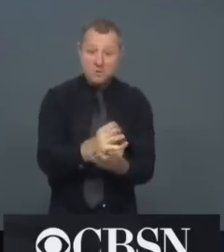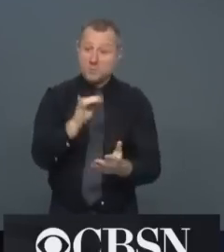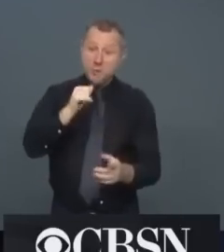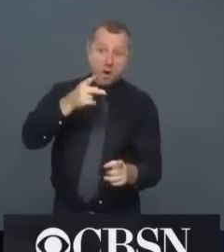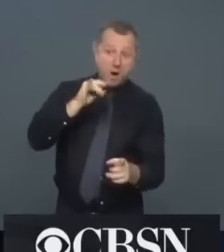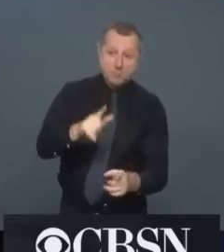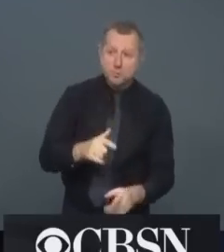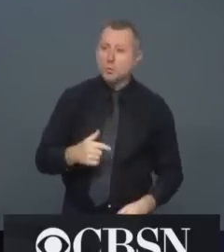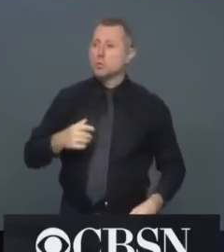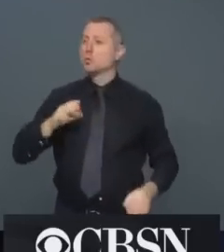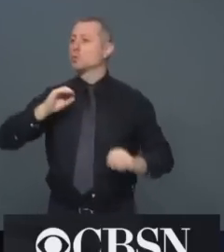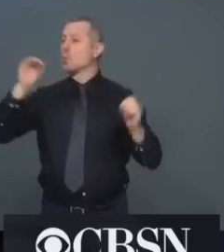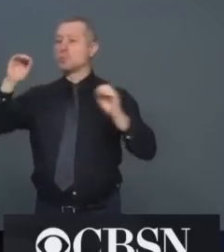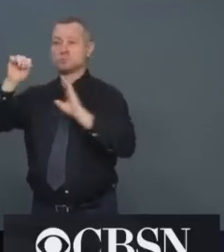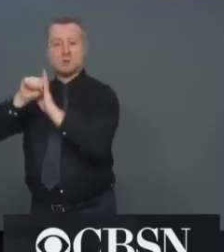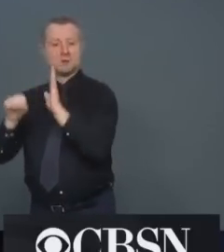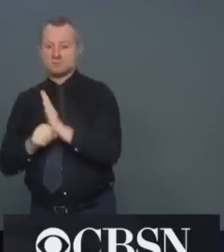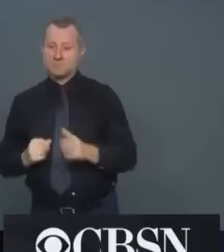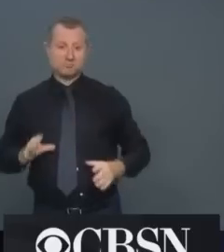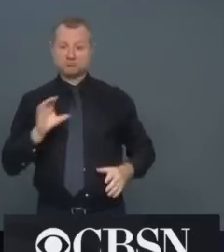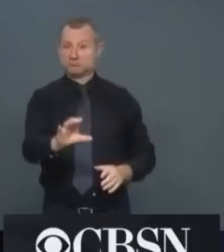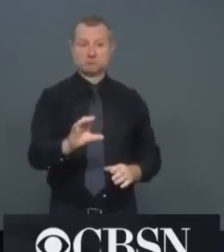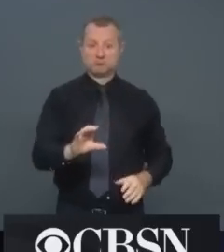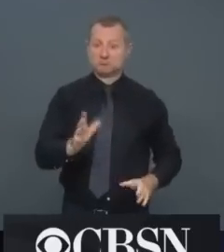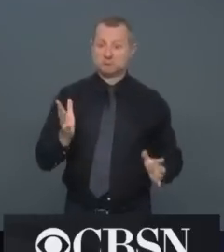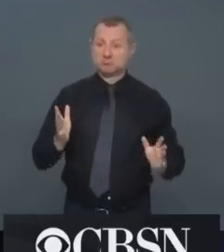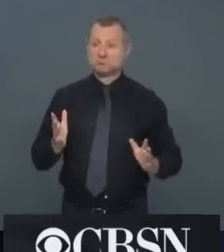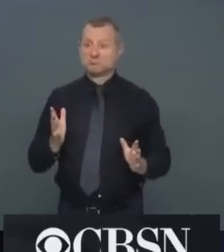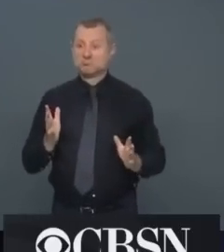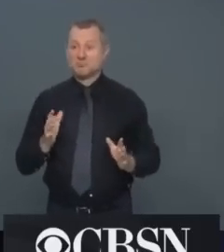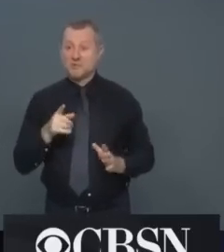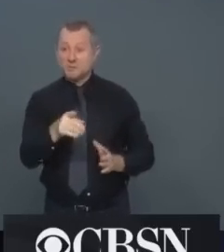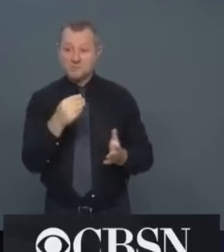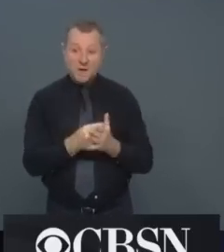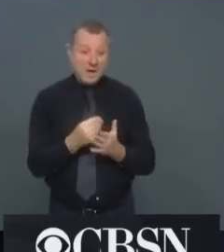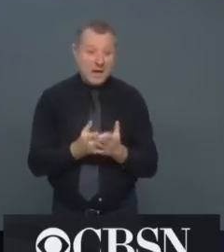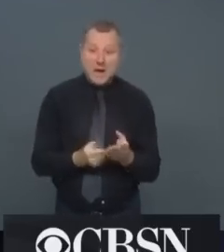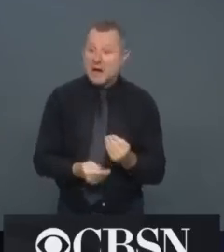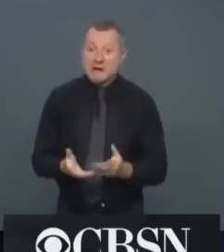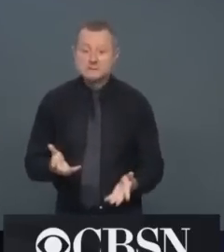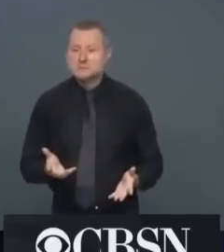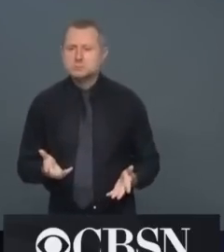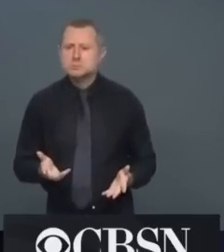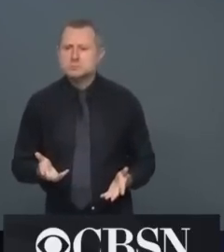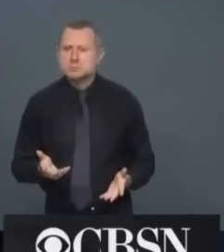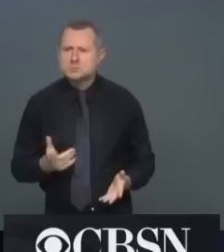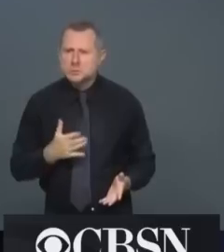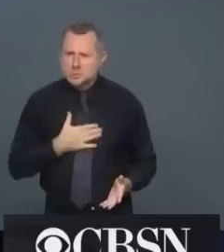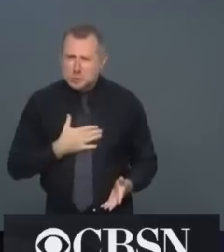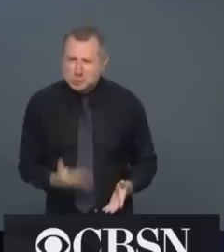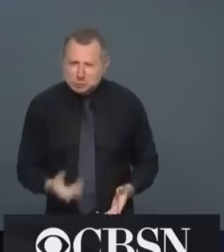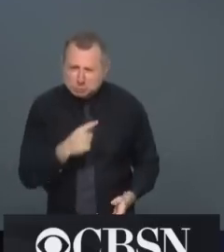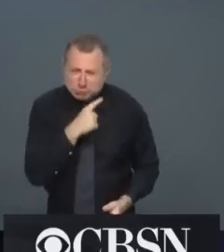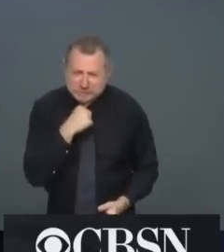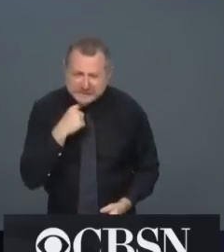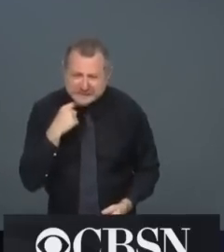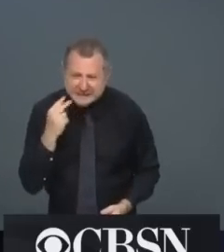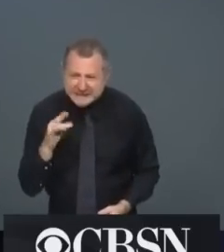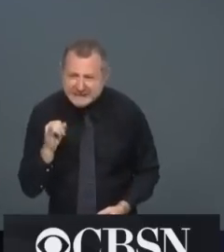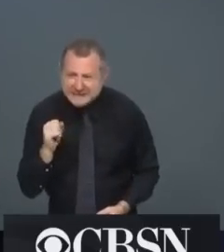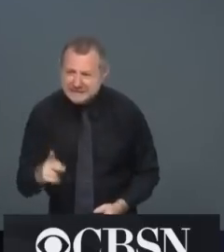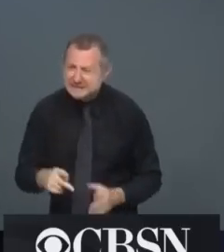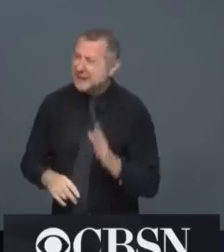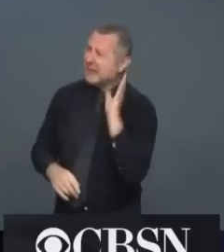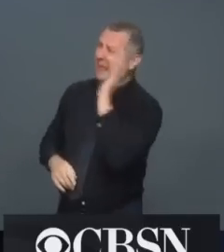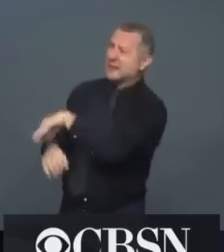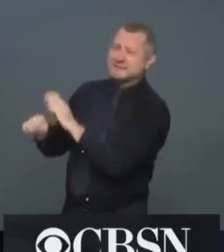terrible budget issues, how could you ever possibly just jeopardize state funding? And by the way, without state